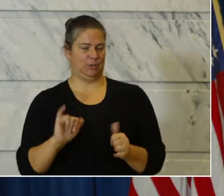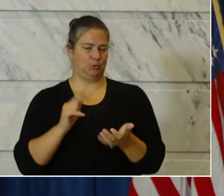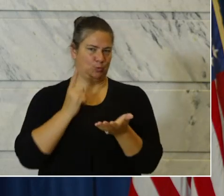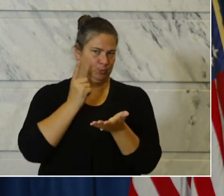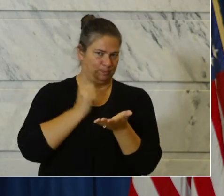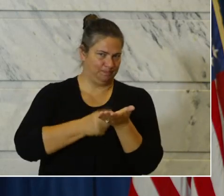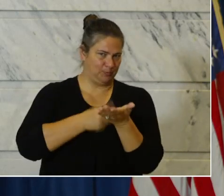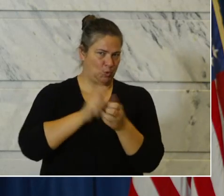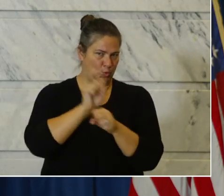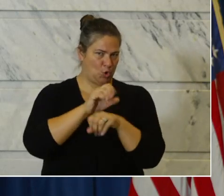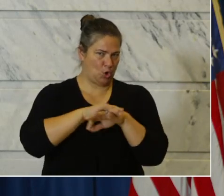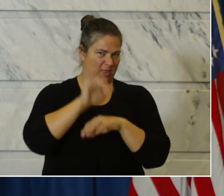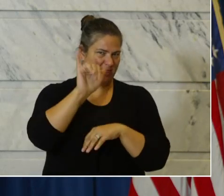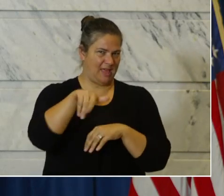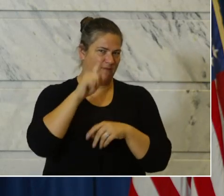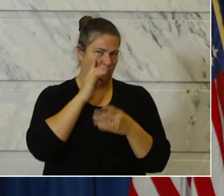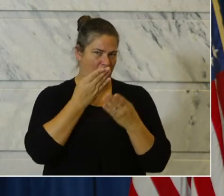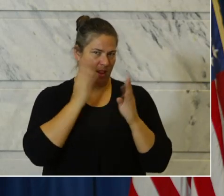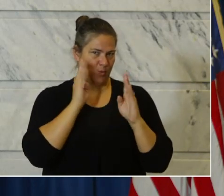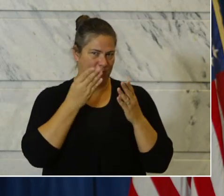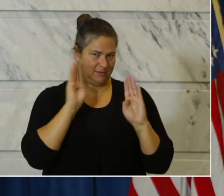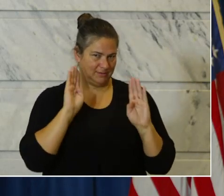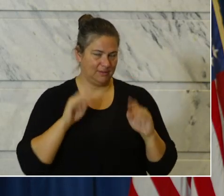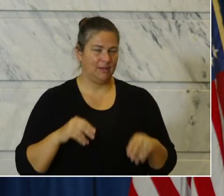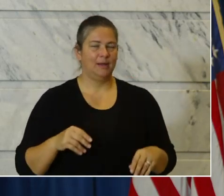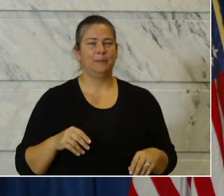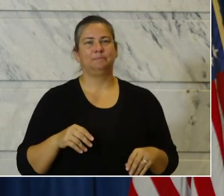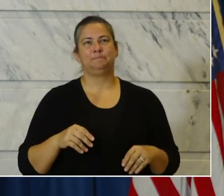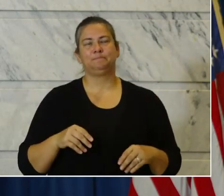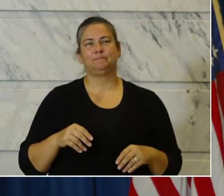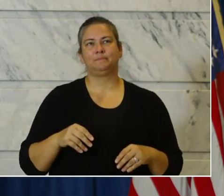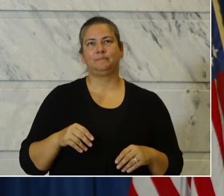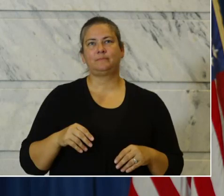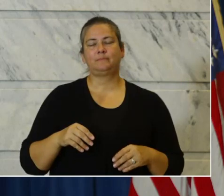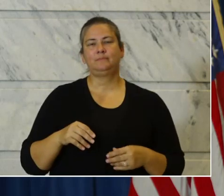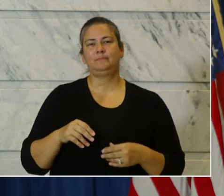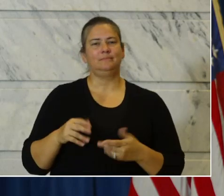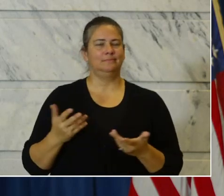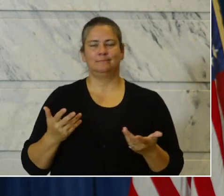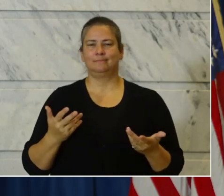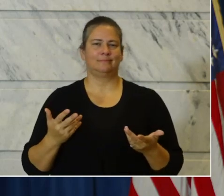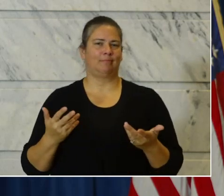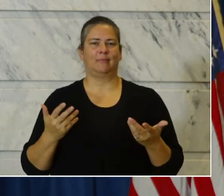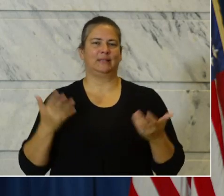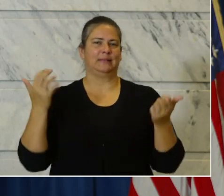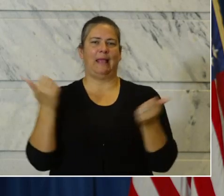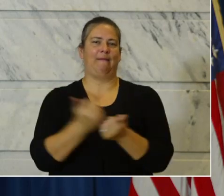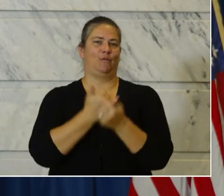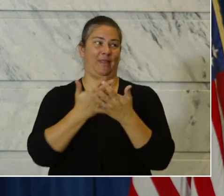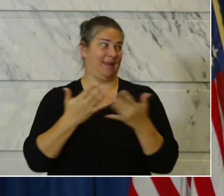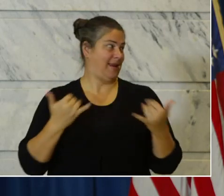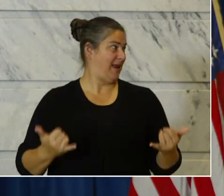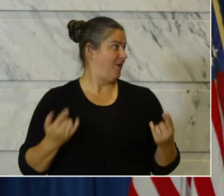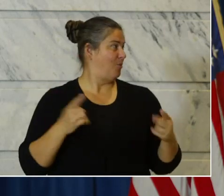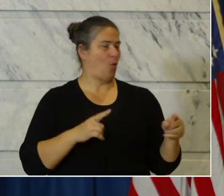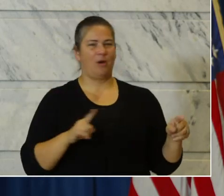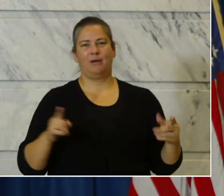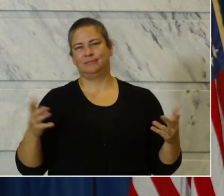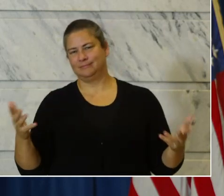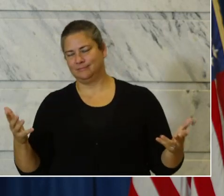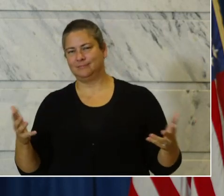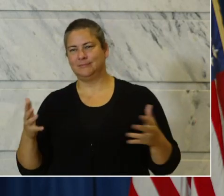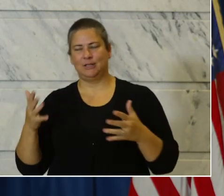guidance for Halloween, and you know, part of that's everything going on at the moment. But the other